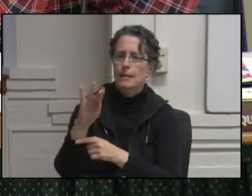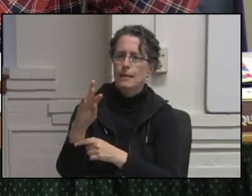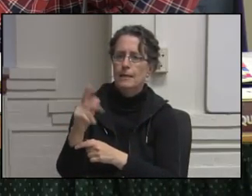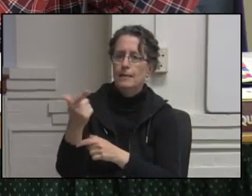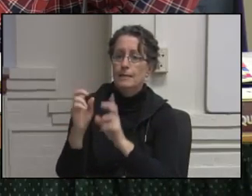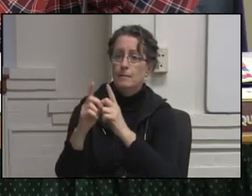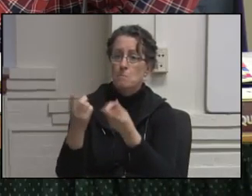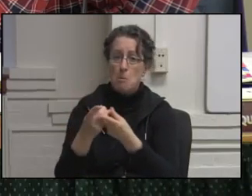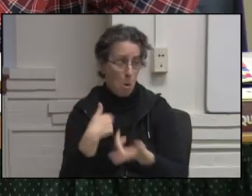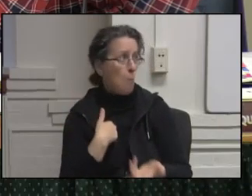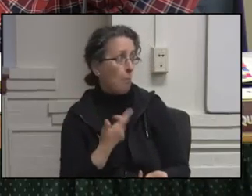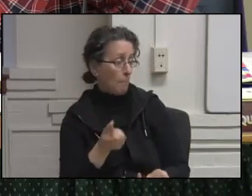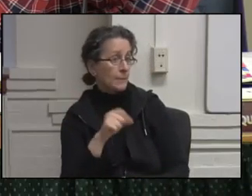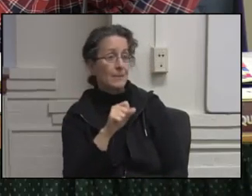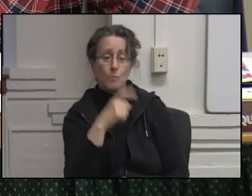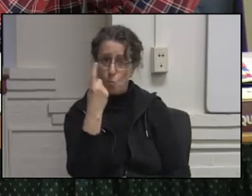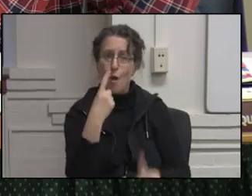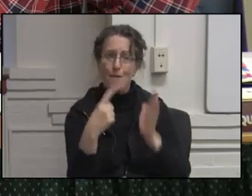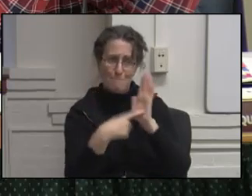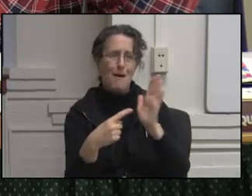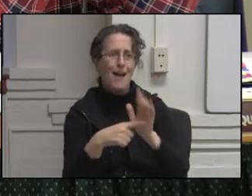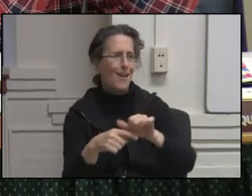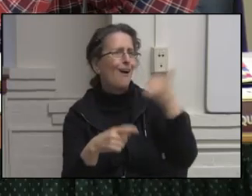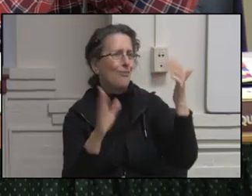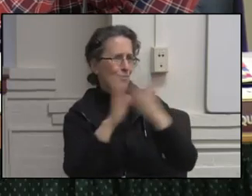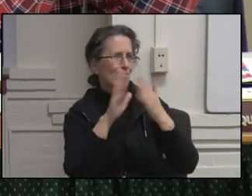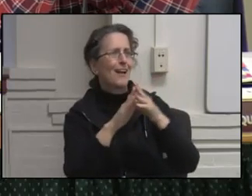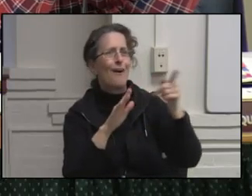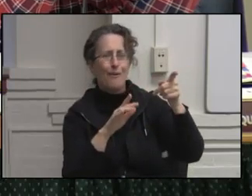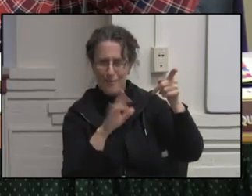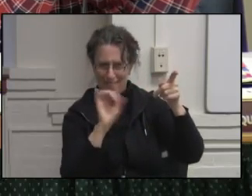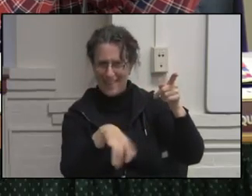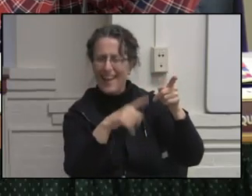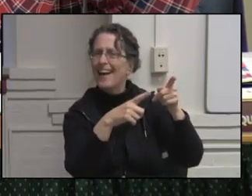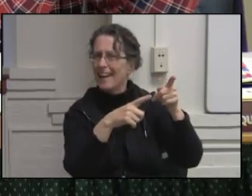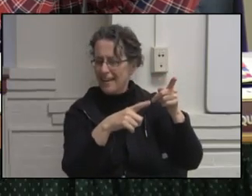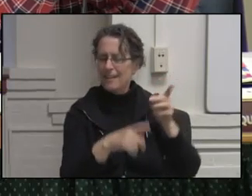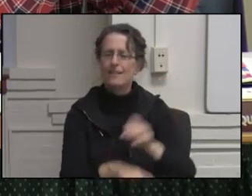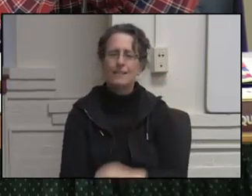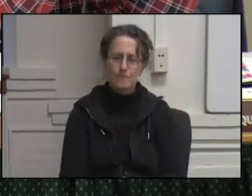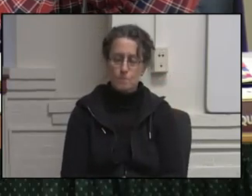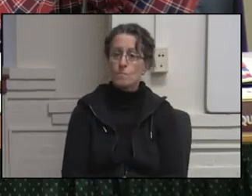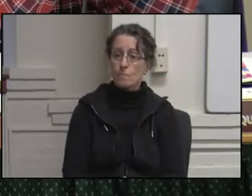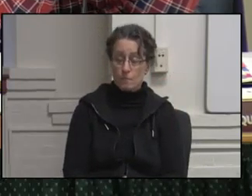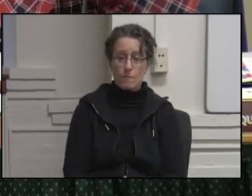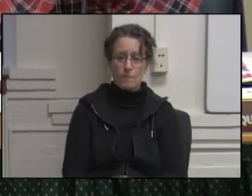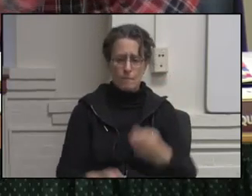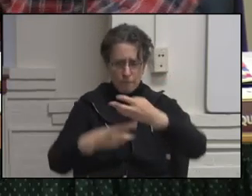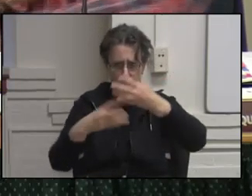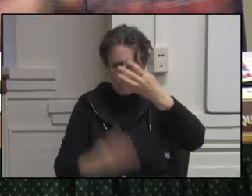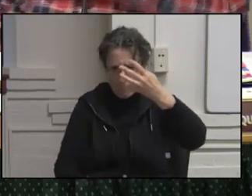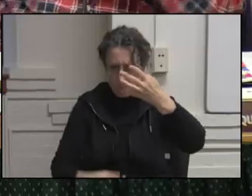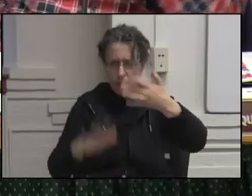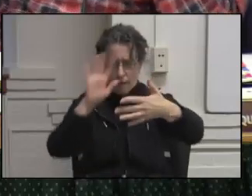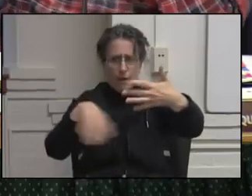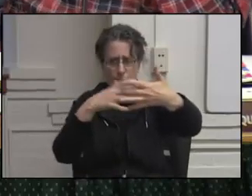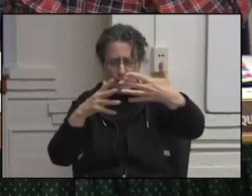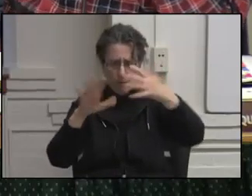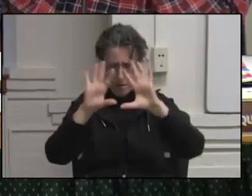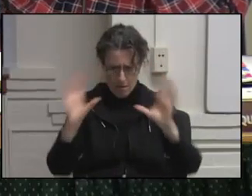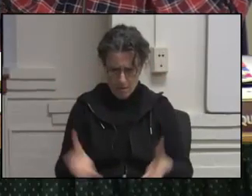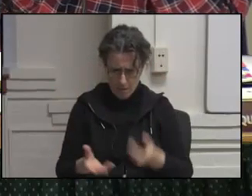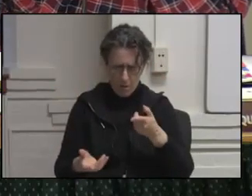government. Yeah. That's one of the models that we have seen. Yeah. Because, you know, many of these things really overlap the work